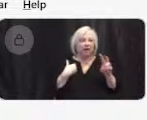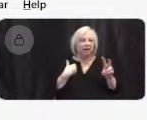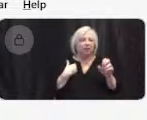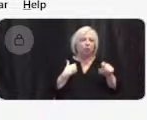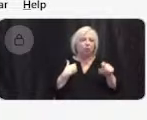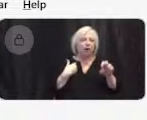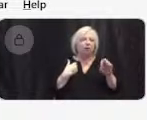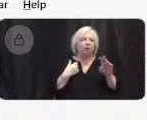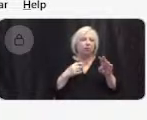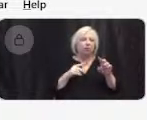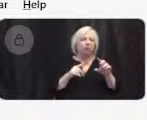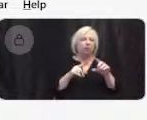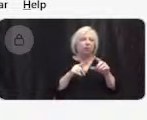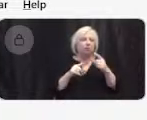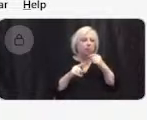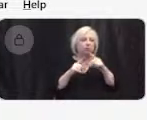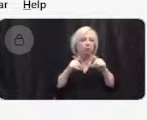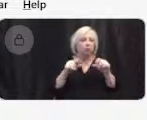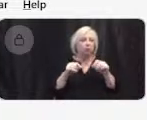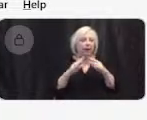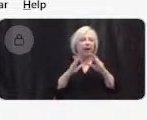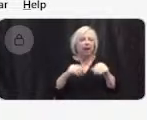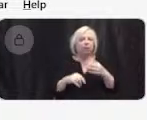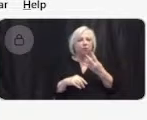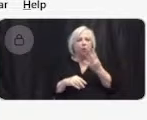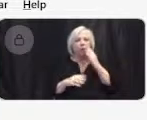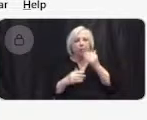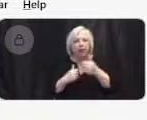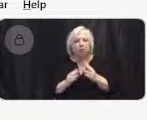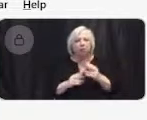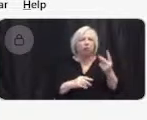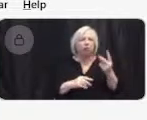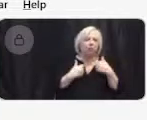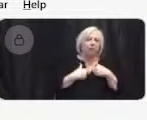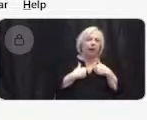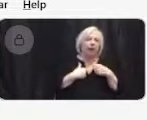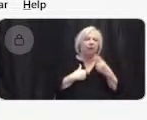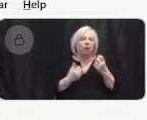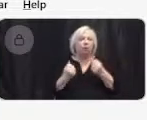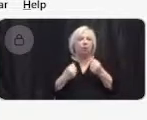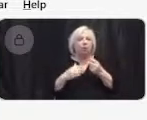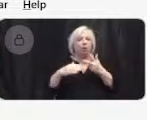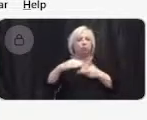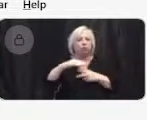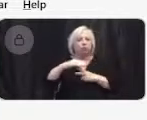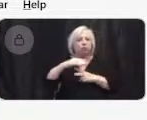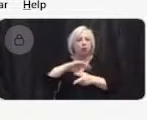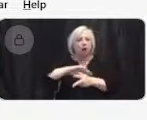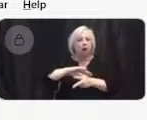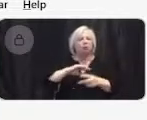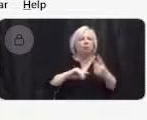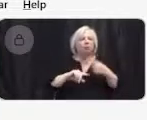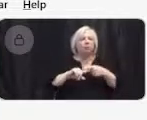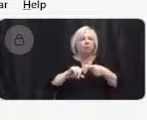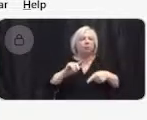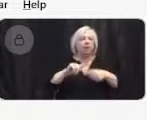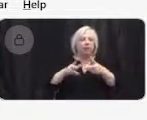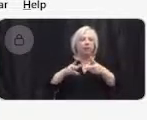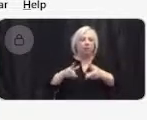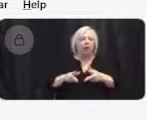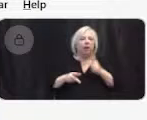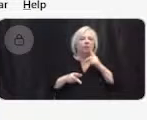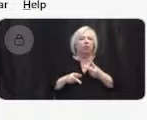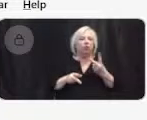brick house with 4 bedrooms and 2 baths. There is a 1-car garage plus enough driveway parking for 2 additional